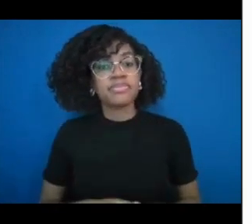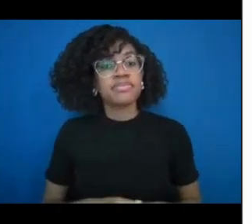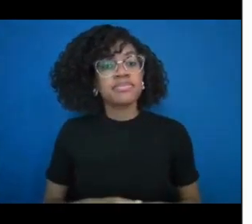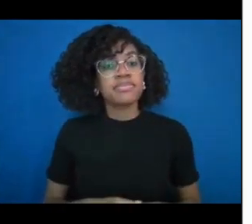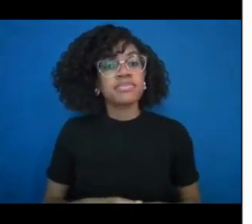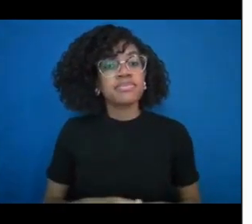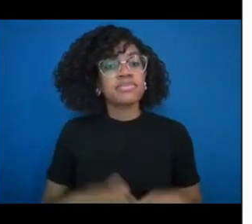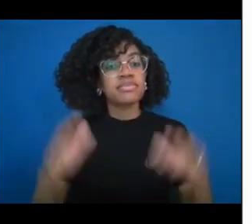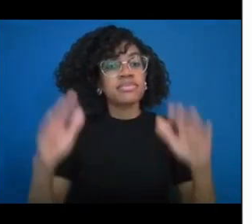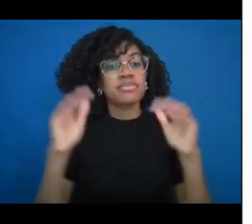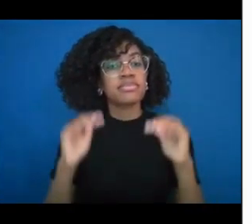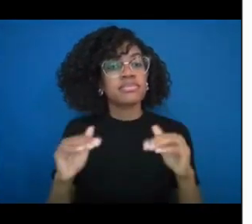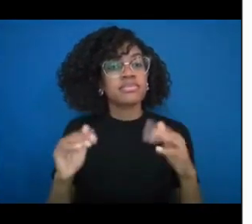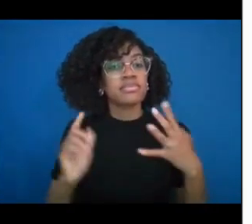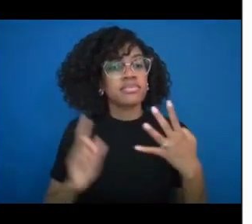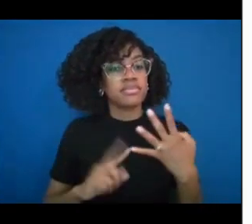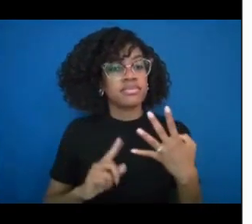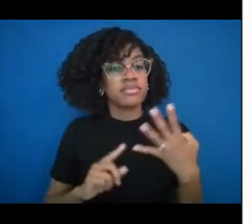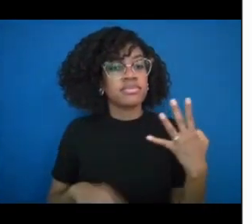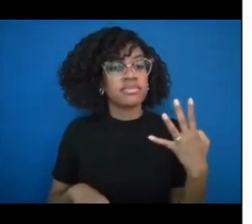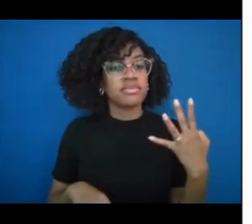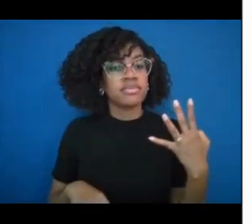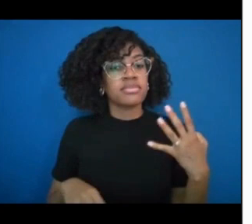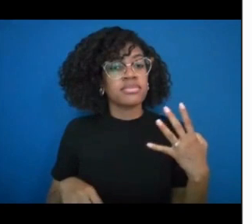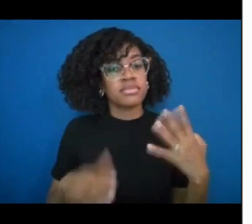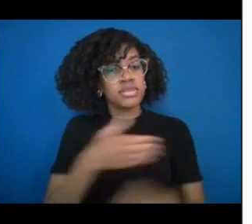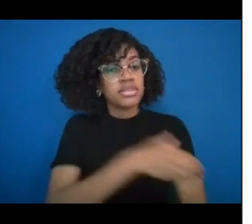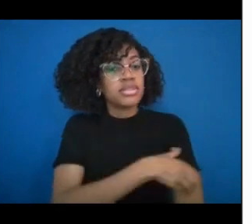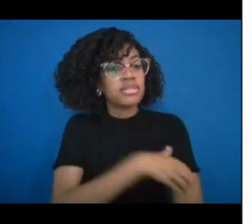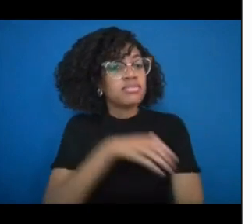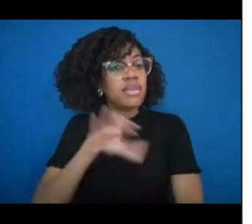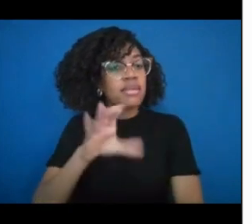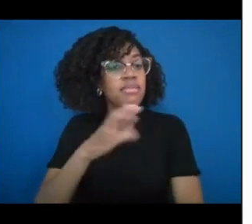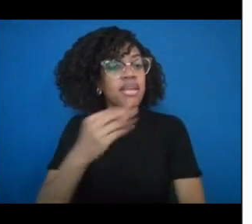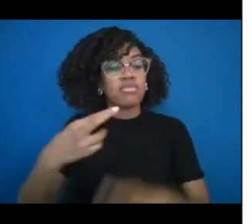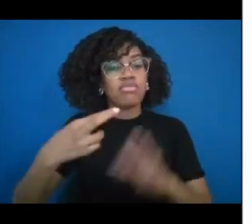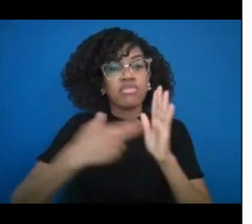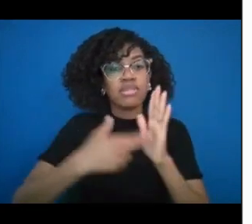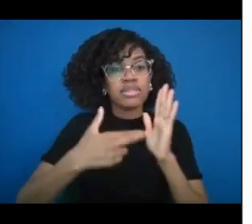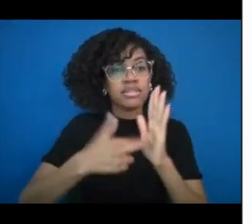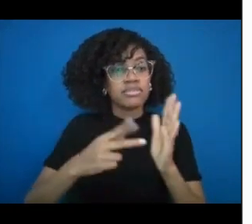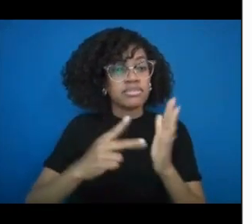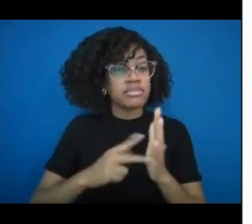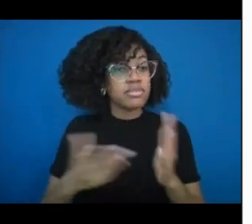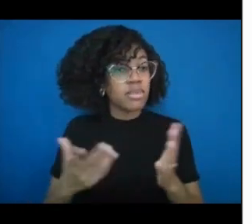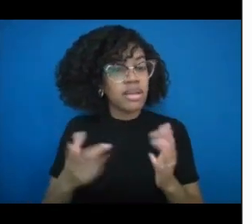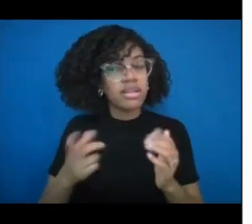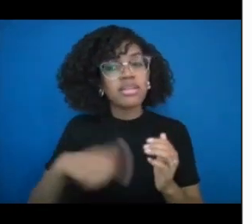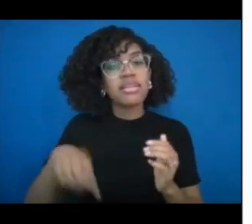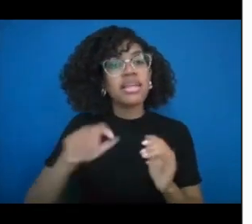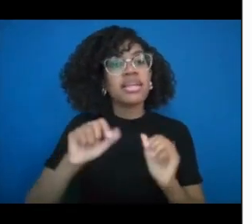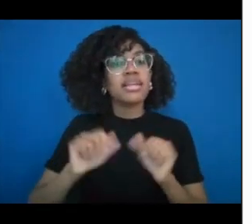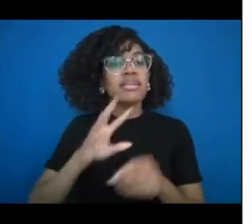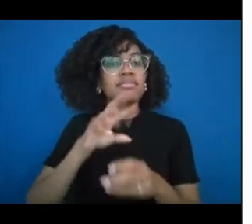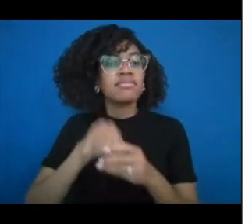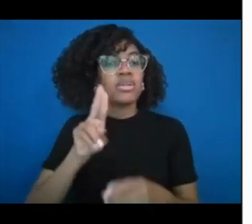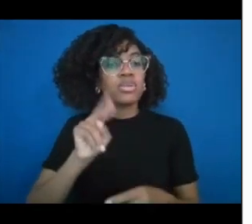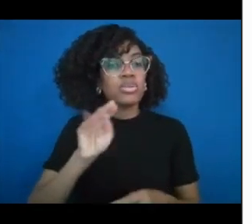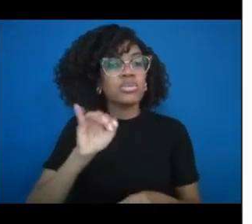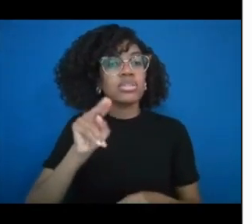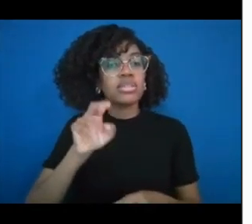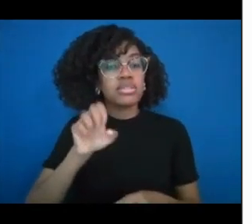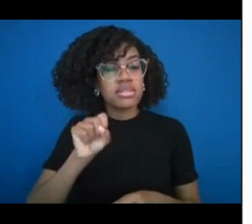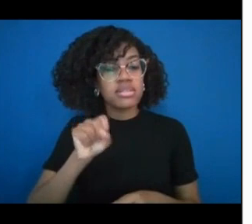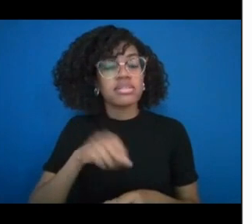We also have worker empowerment and representation such that they can form and join unions. They can engage in protected,